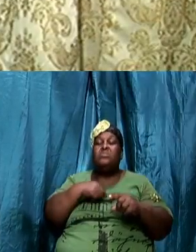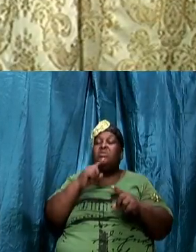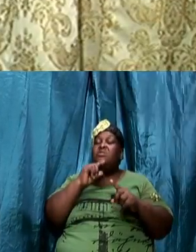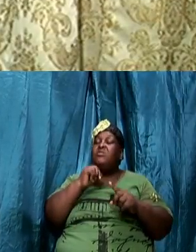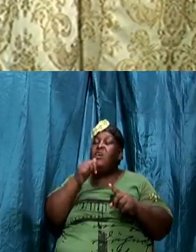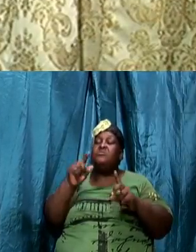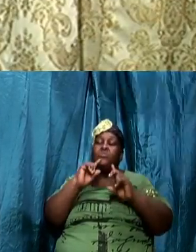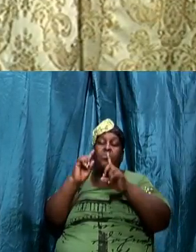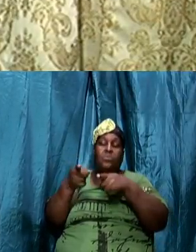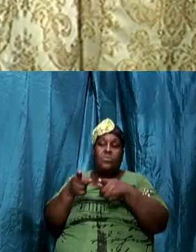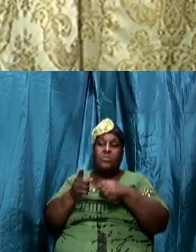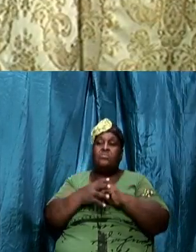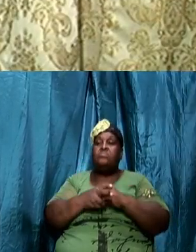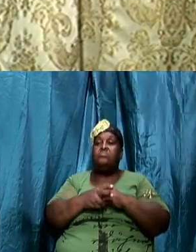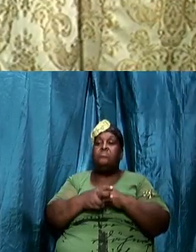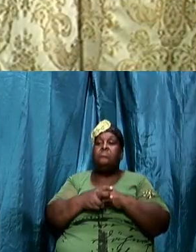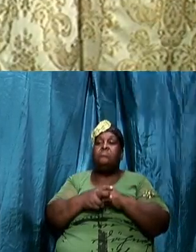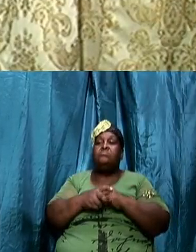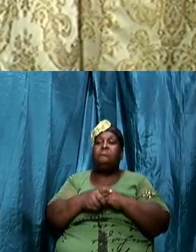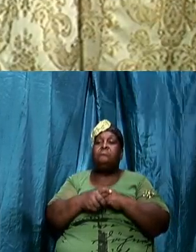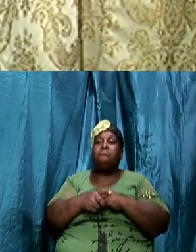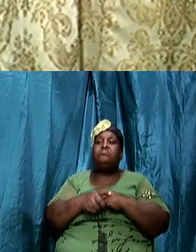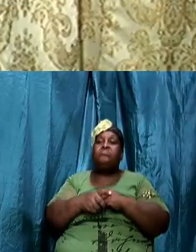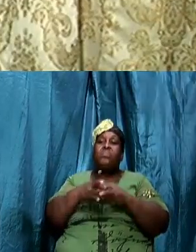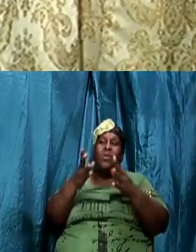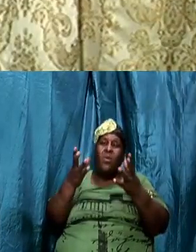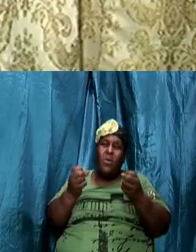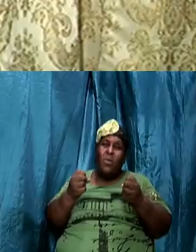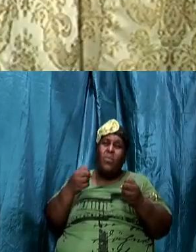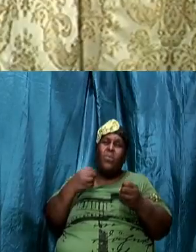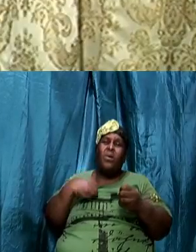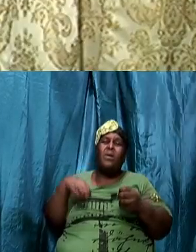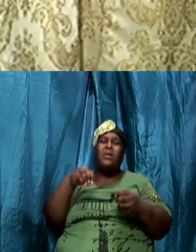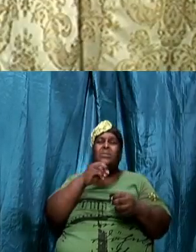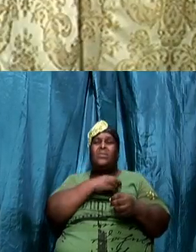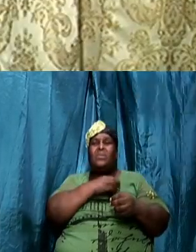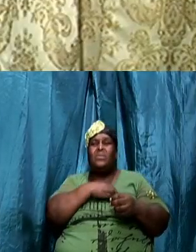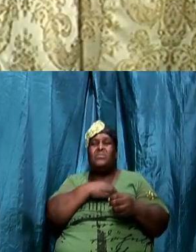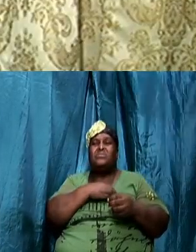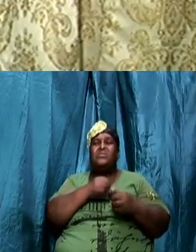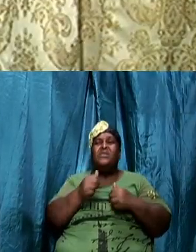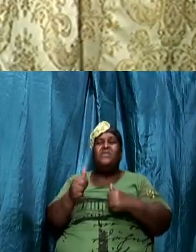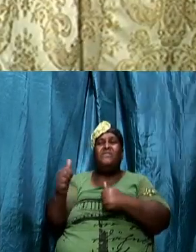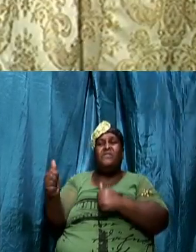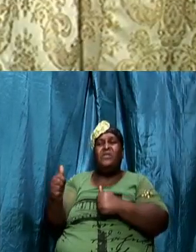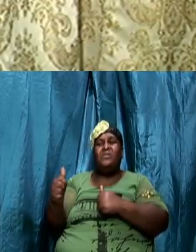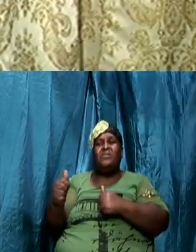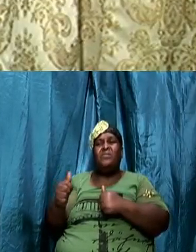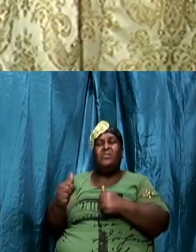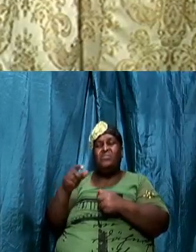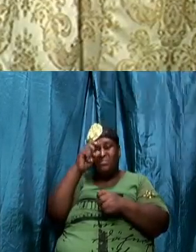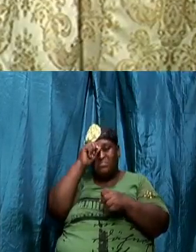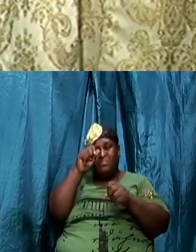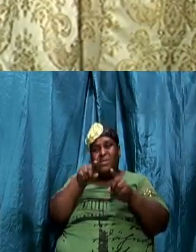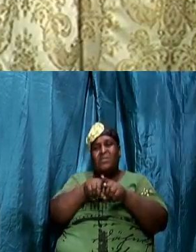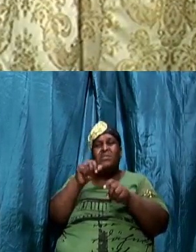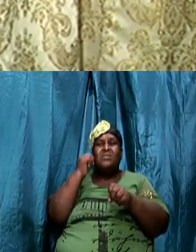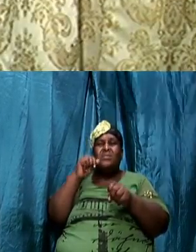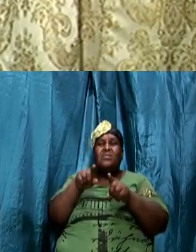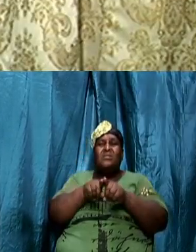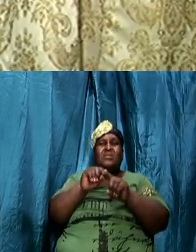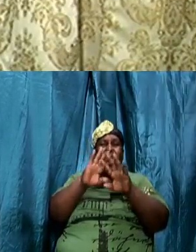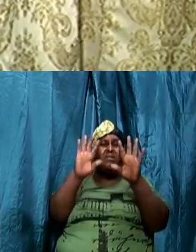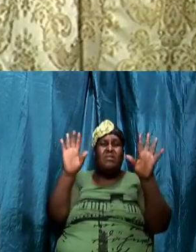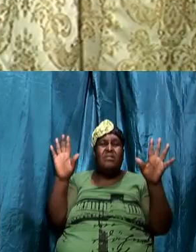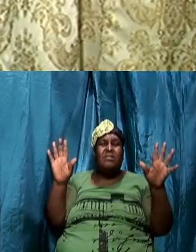go. But I want us to follow that episode, brothers and sisters, clearly. I want